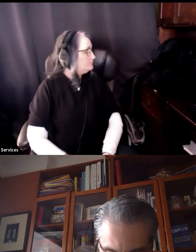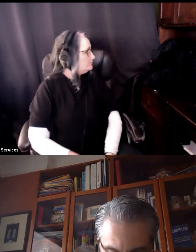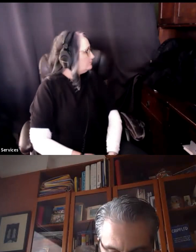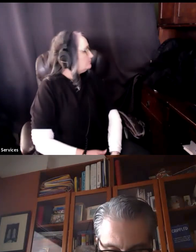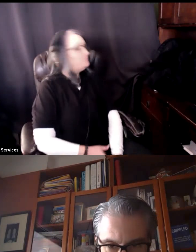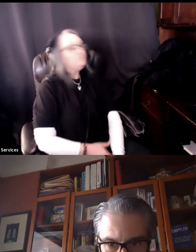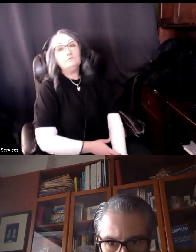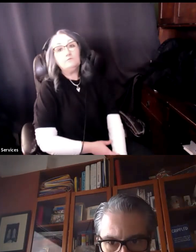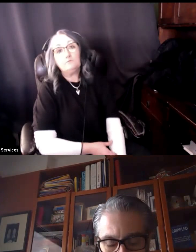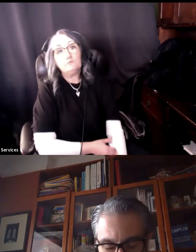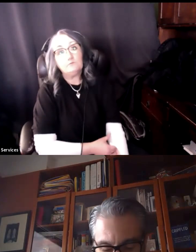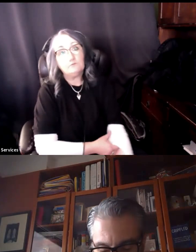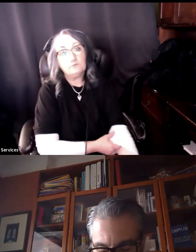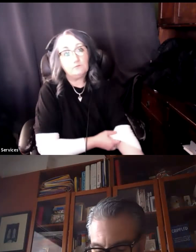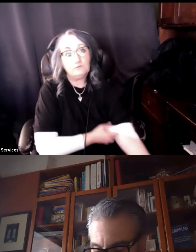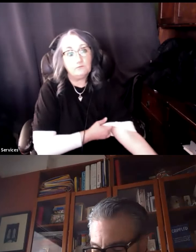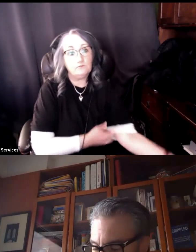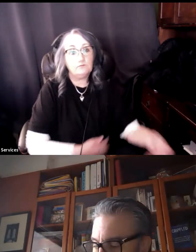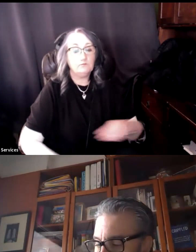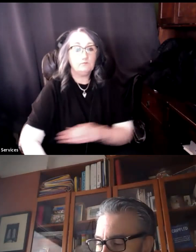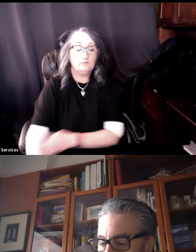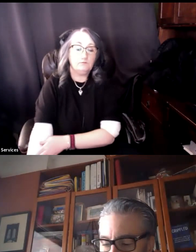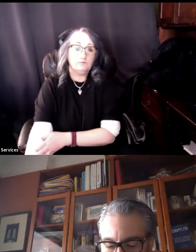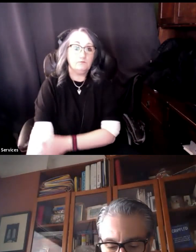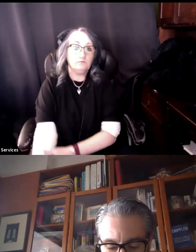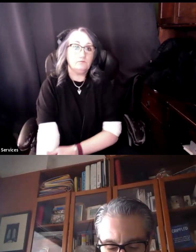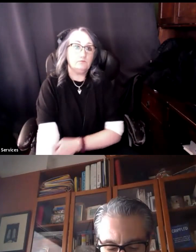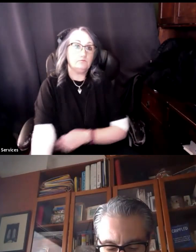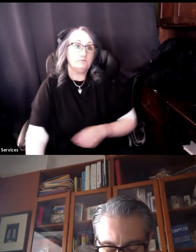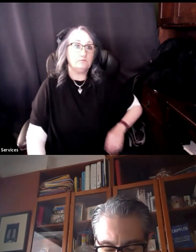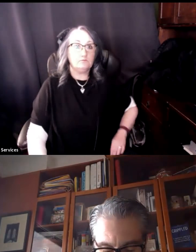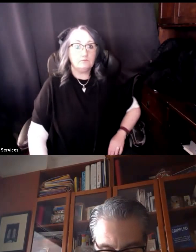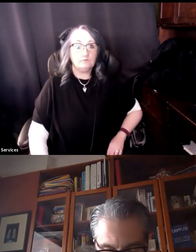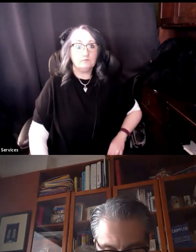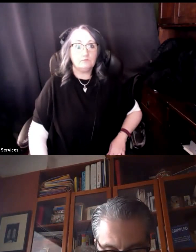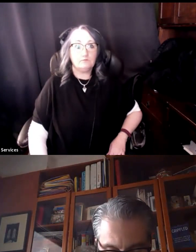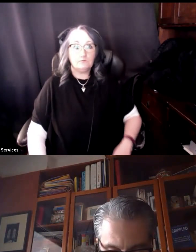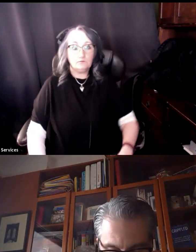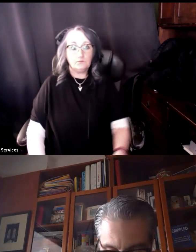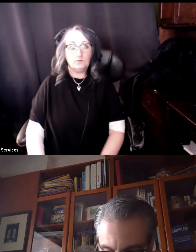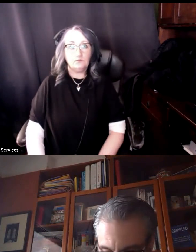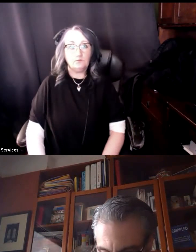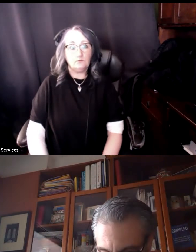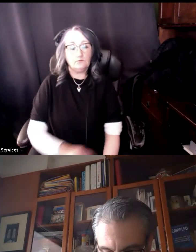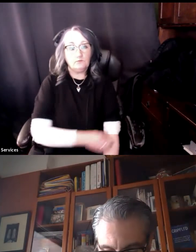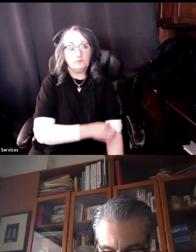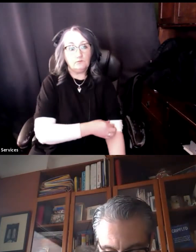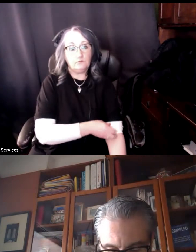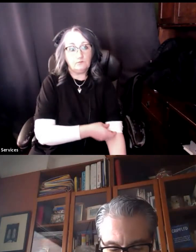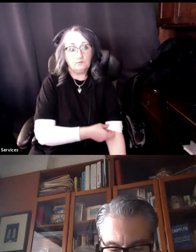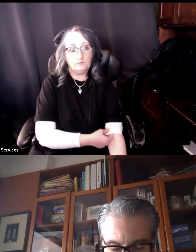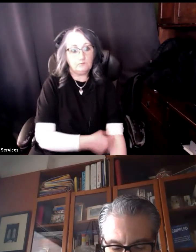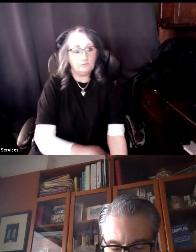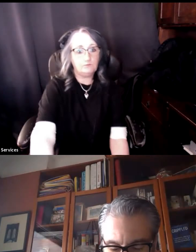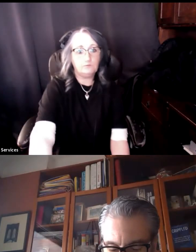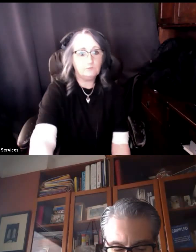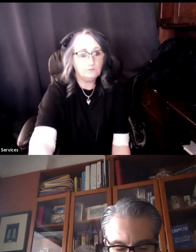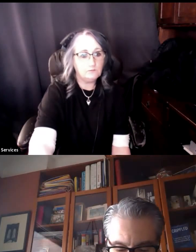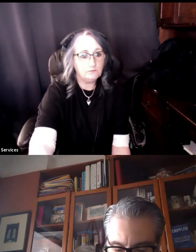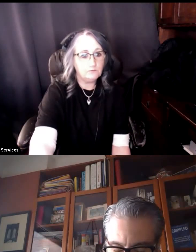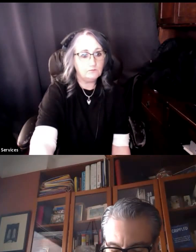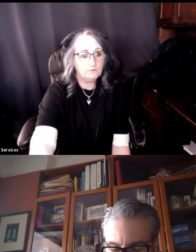concerns about, you know, who should be eligible and why. So I think that there is an opportunity to continue to advocate